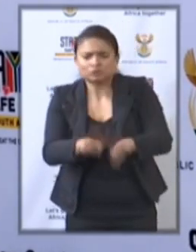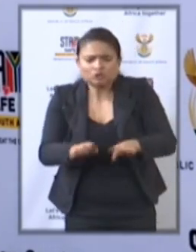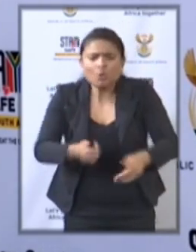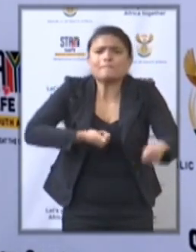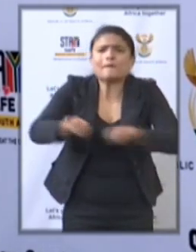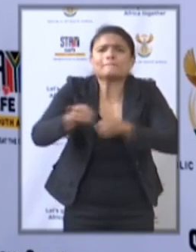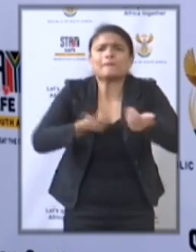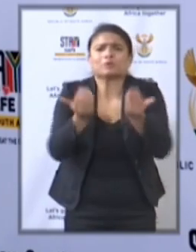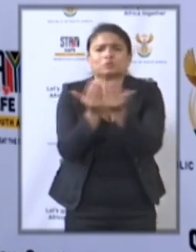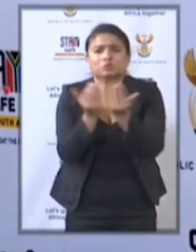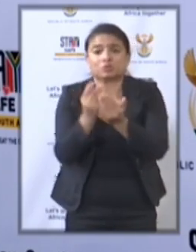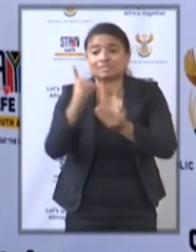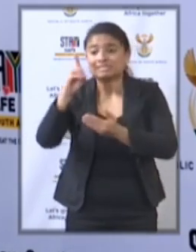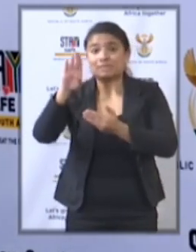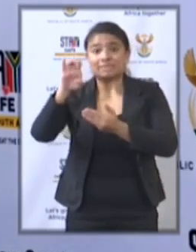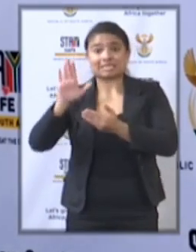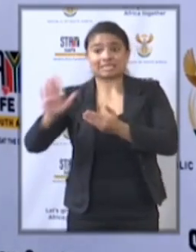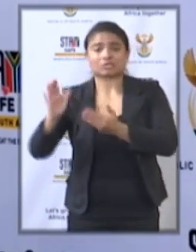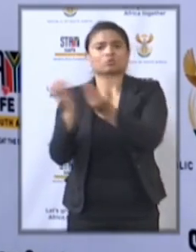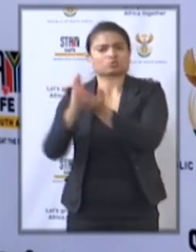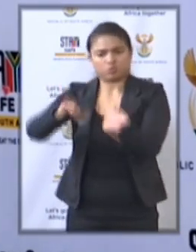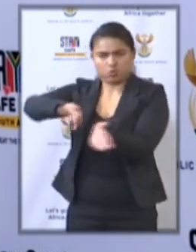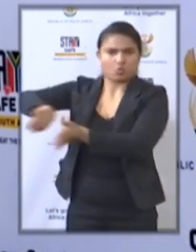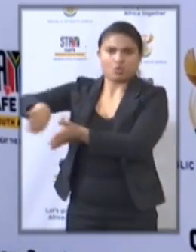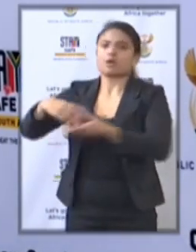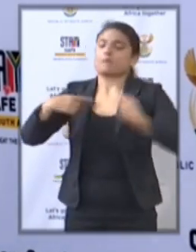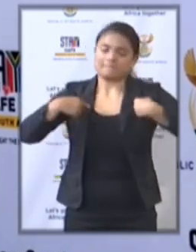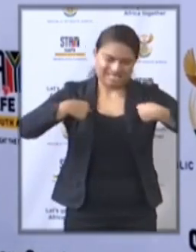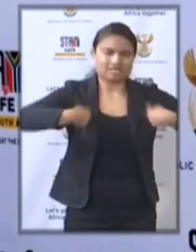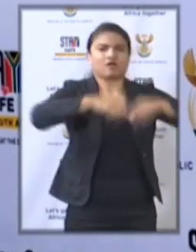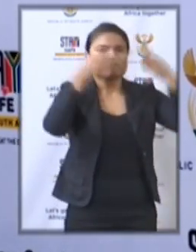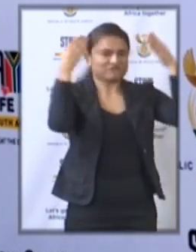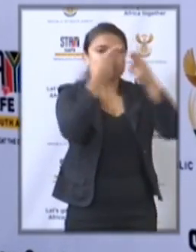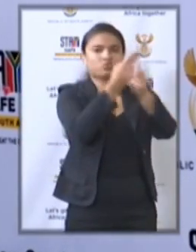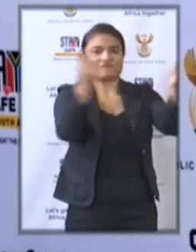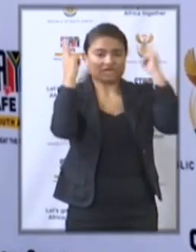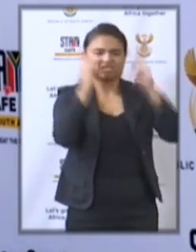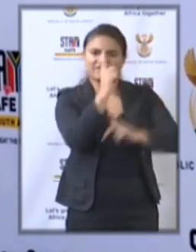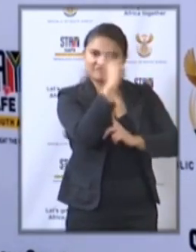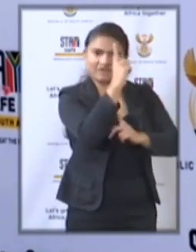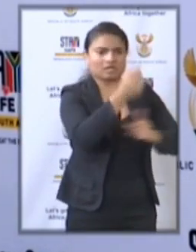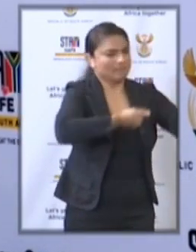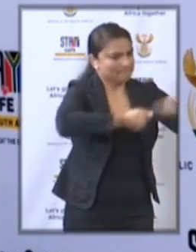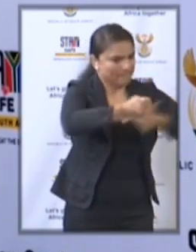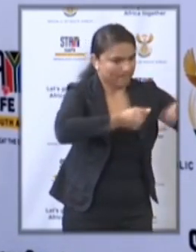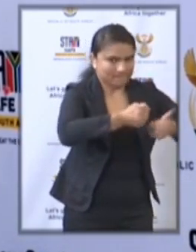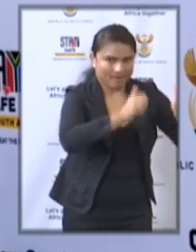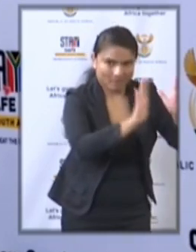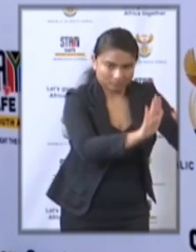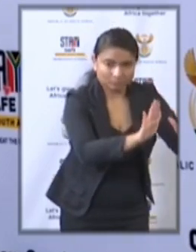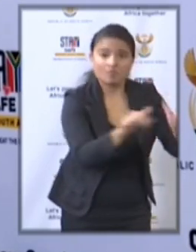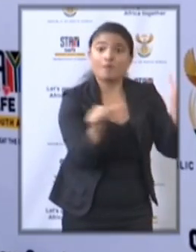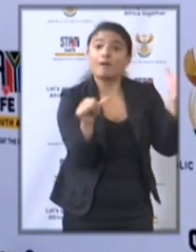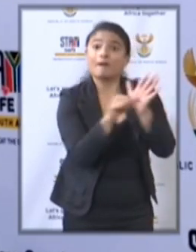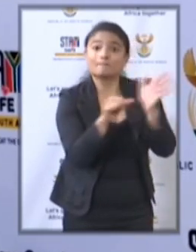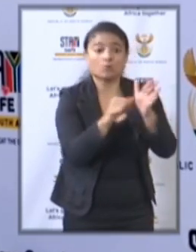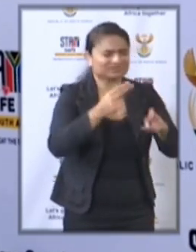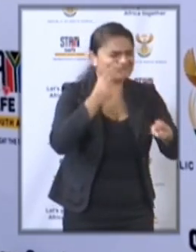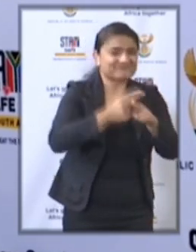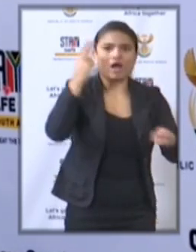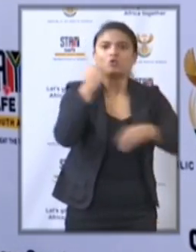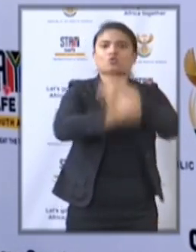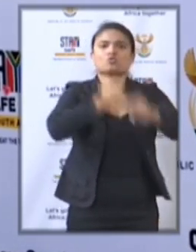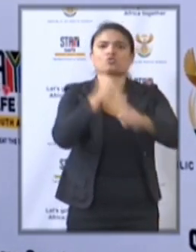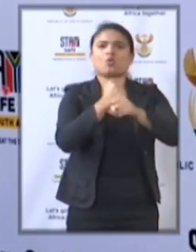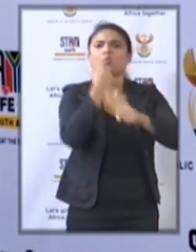the first 1/3 of the students that we are calling back, we are prioritizing final year students and those who are closer